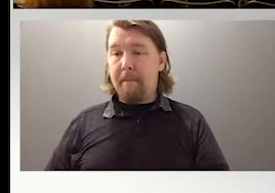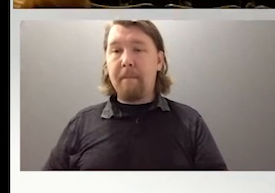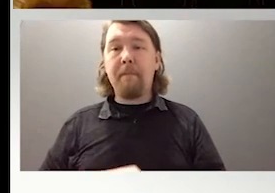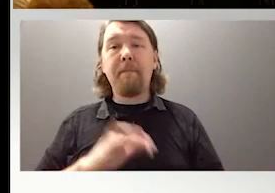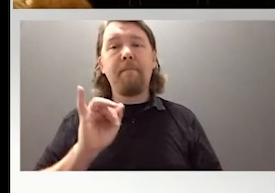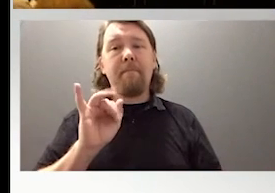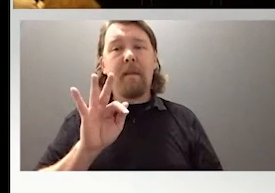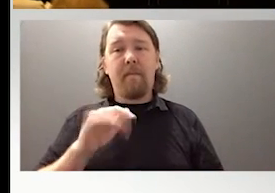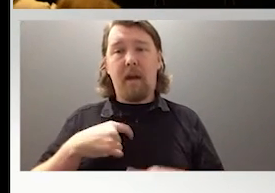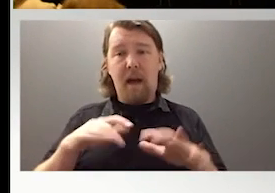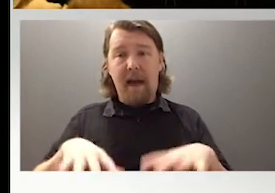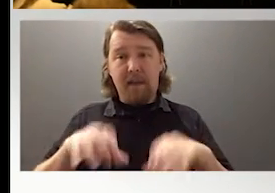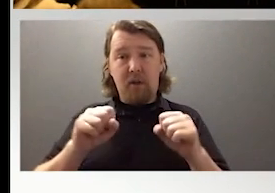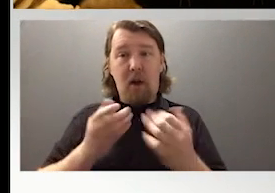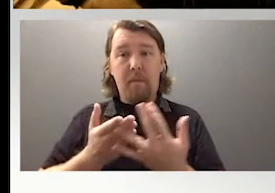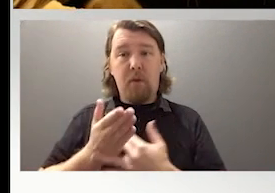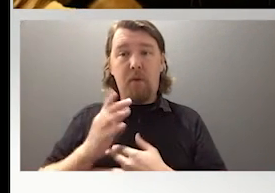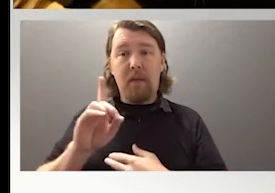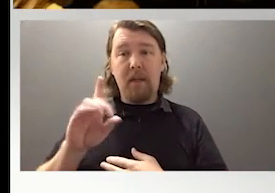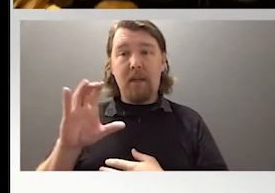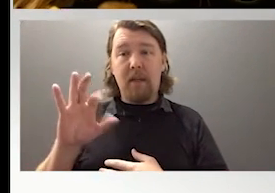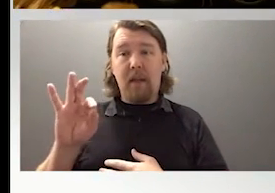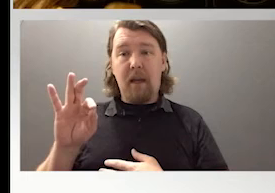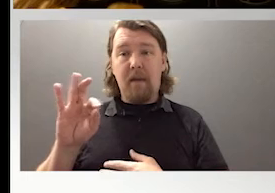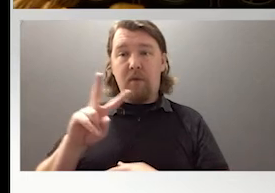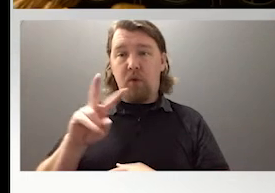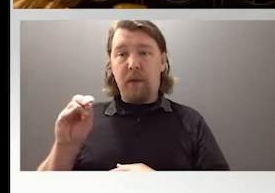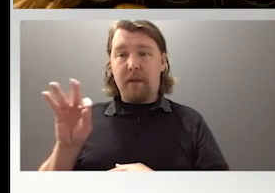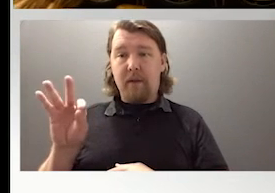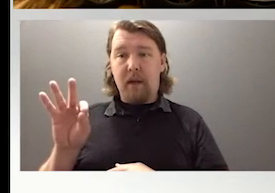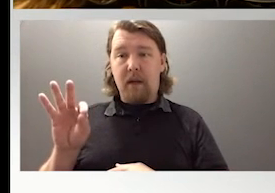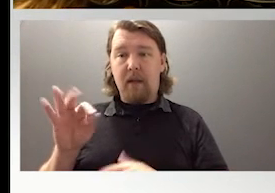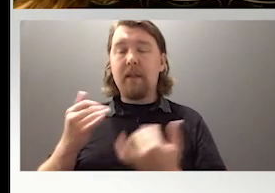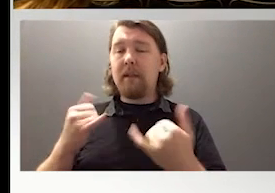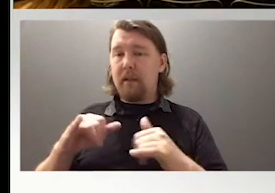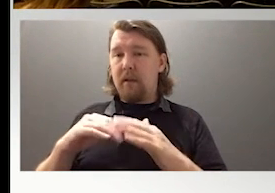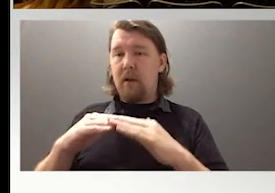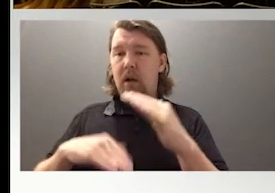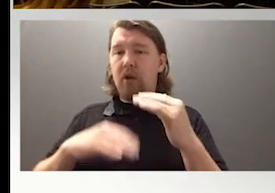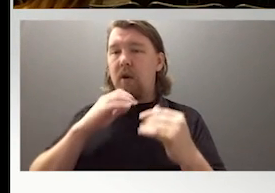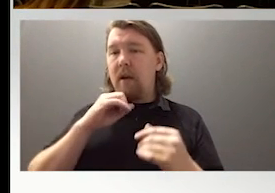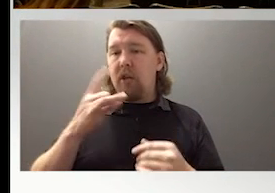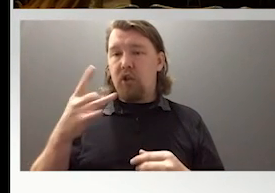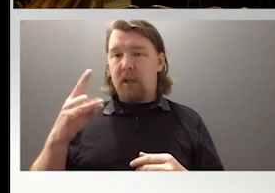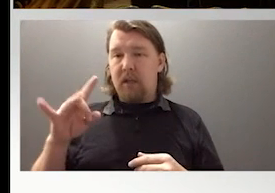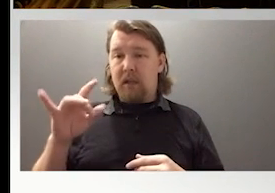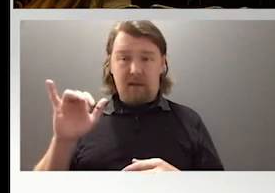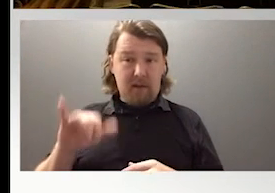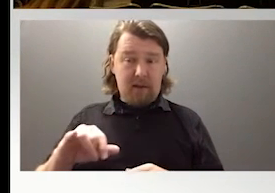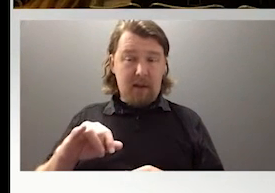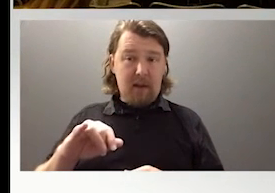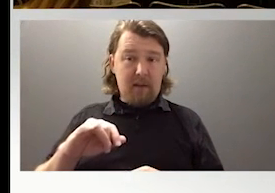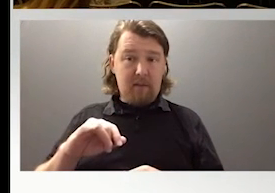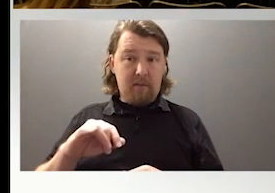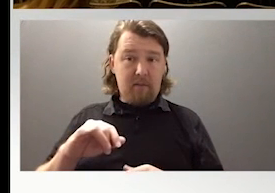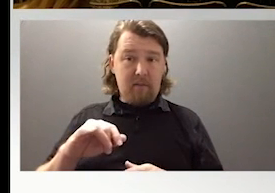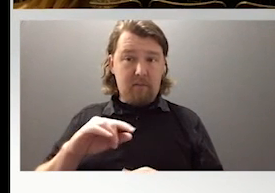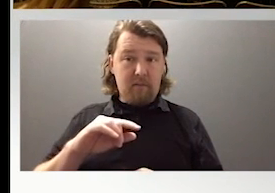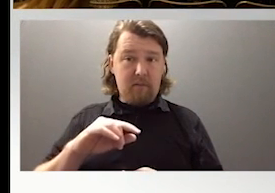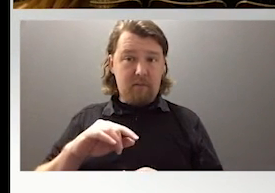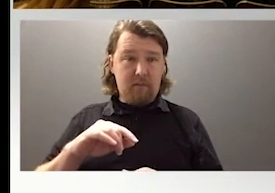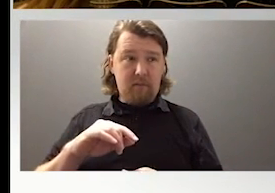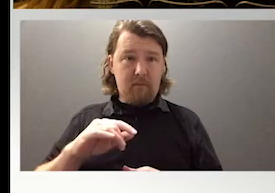If I adopted through DCF in 2009 and they're still under 18, does that count under that one